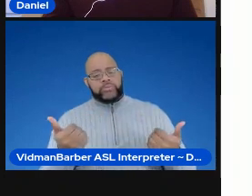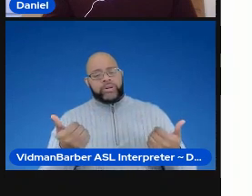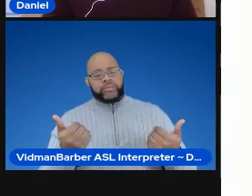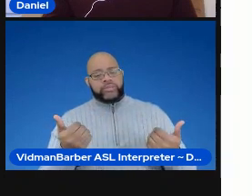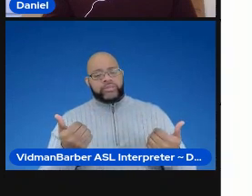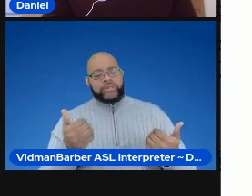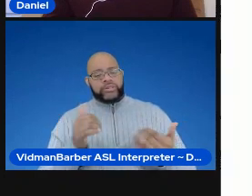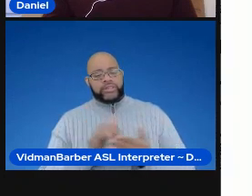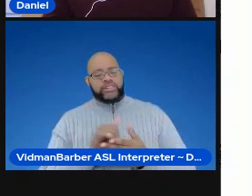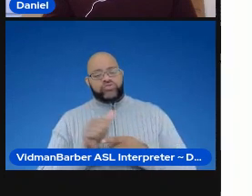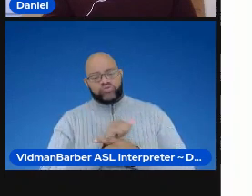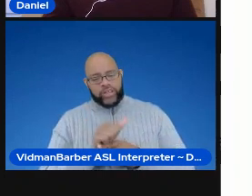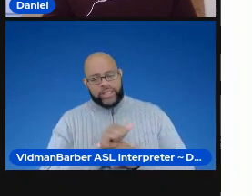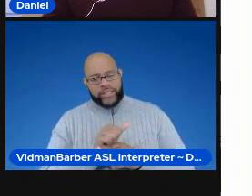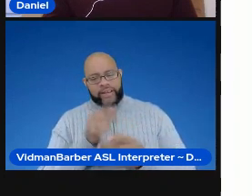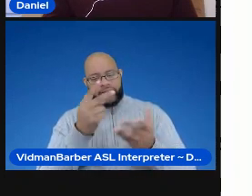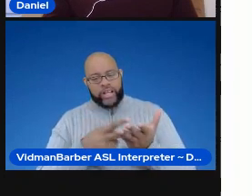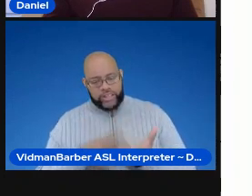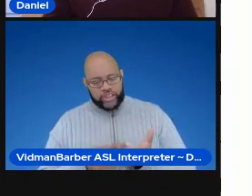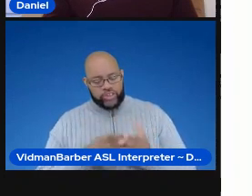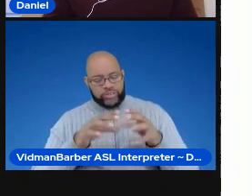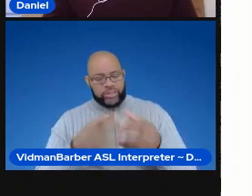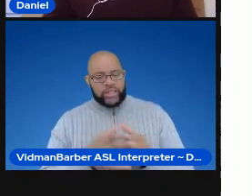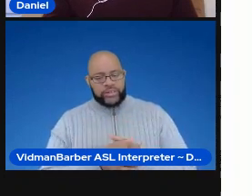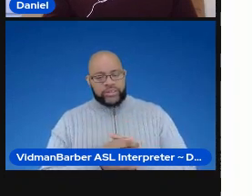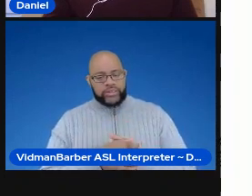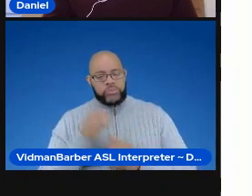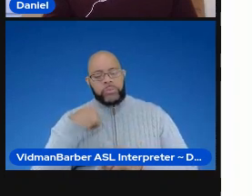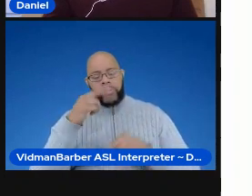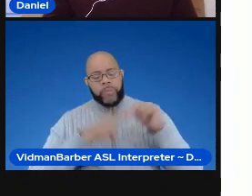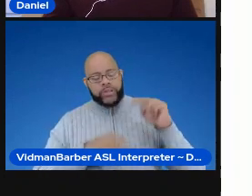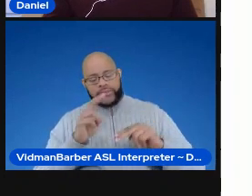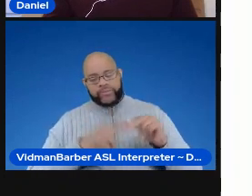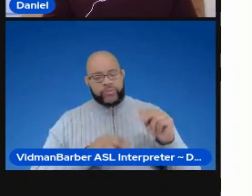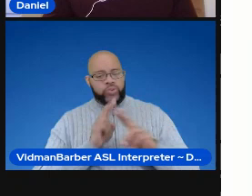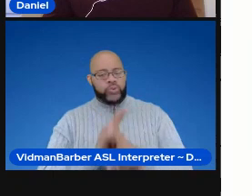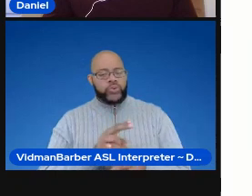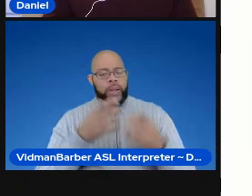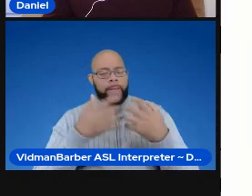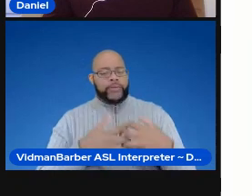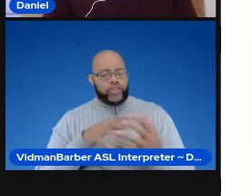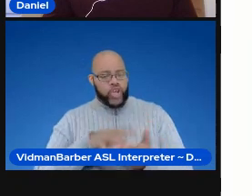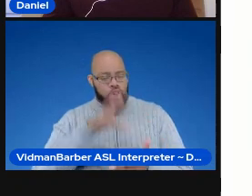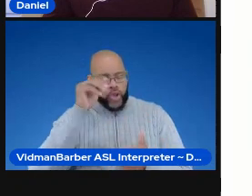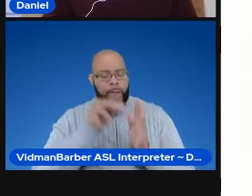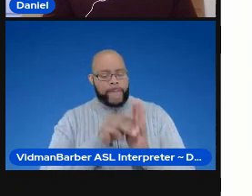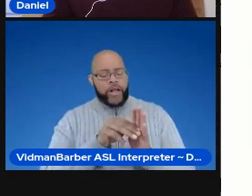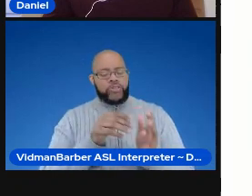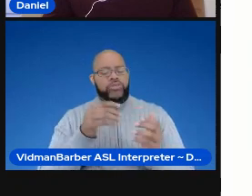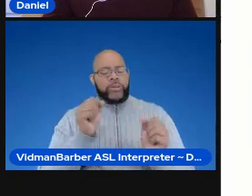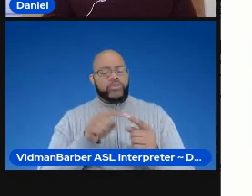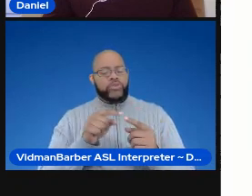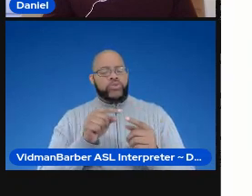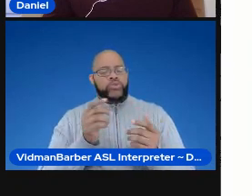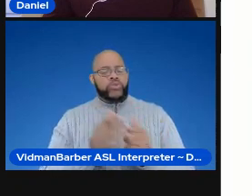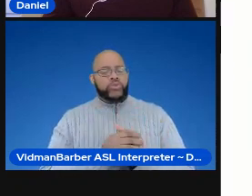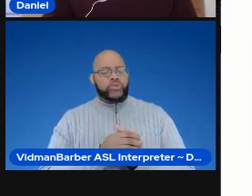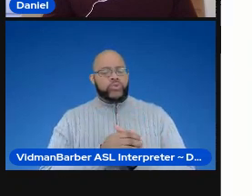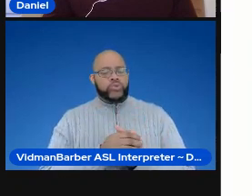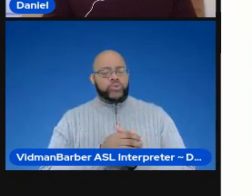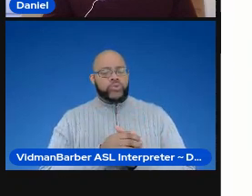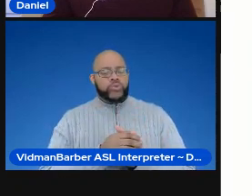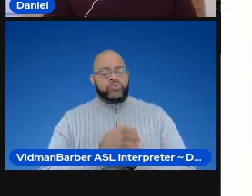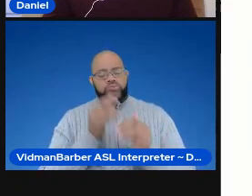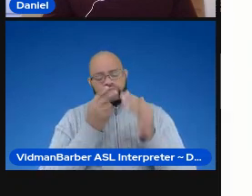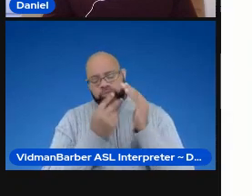into a training and validation set. So we built using machine learning a model to